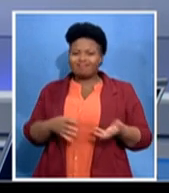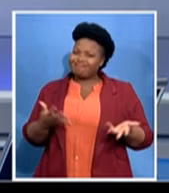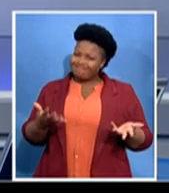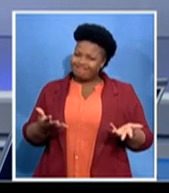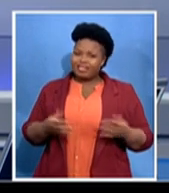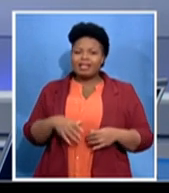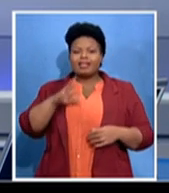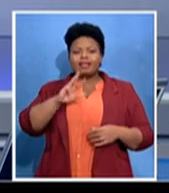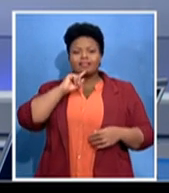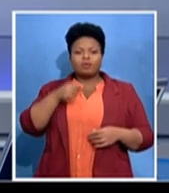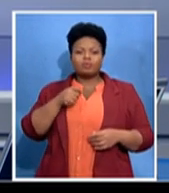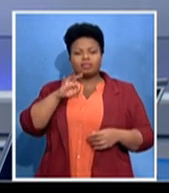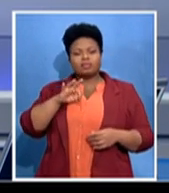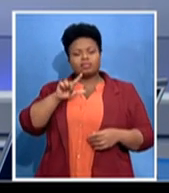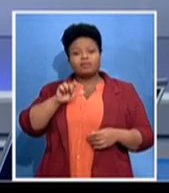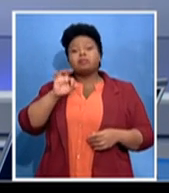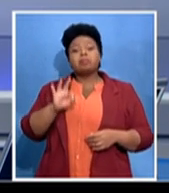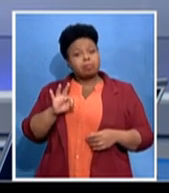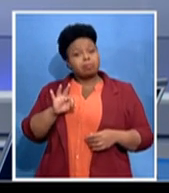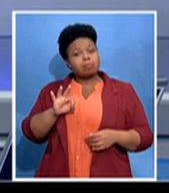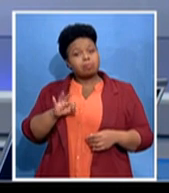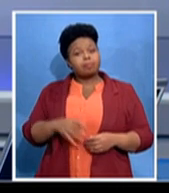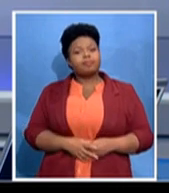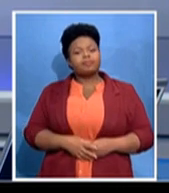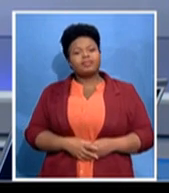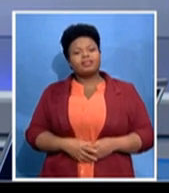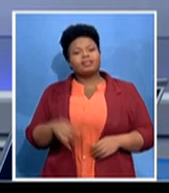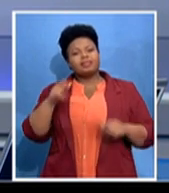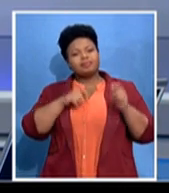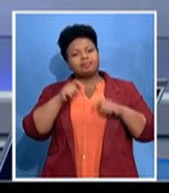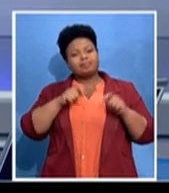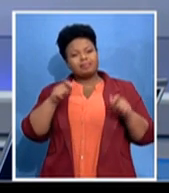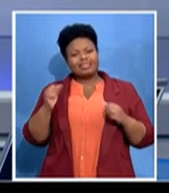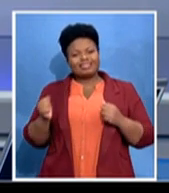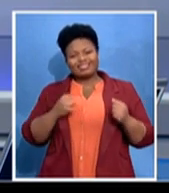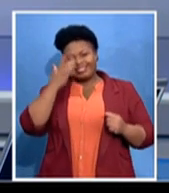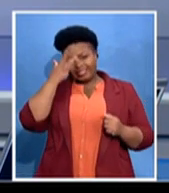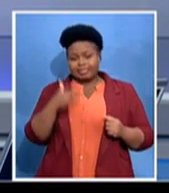9,373. And with regards to active cases in that province,